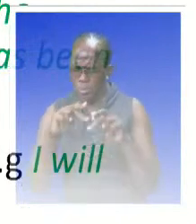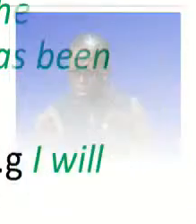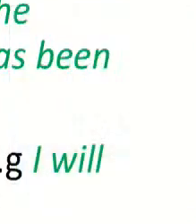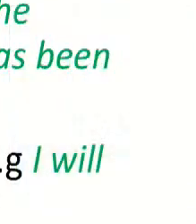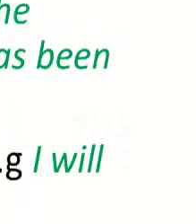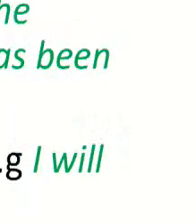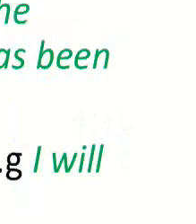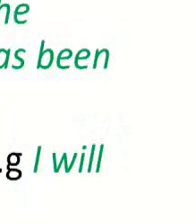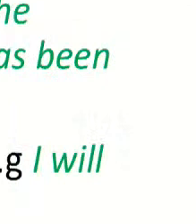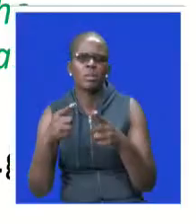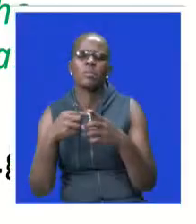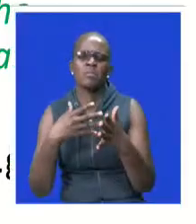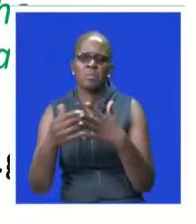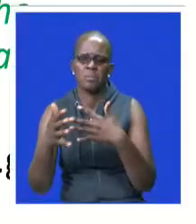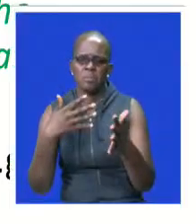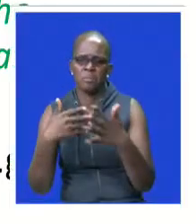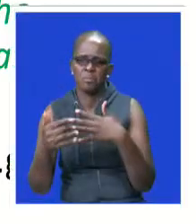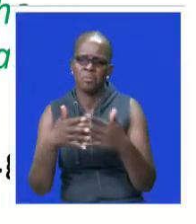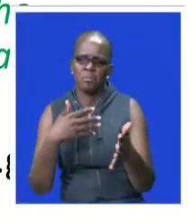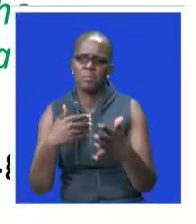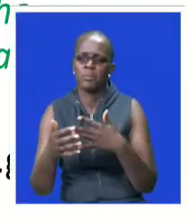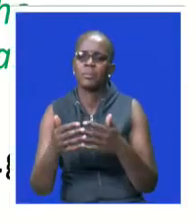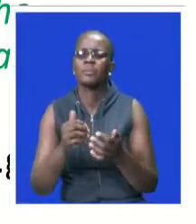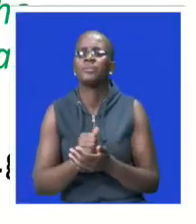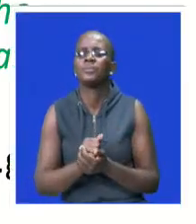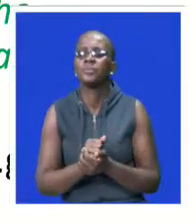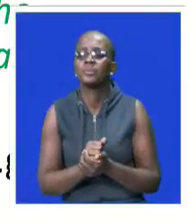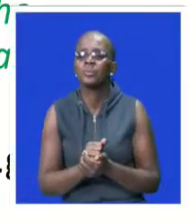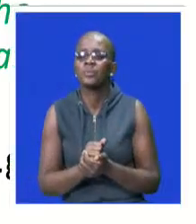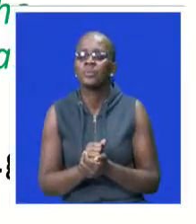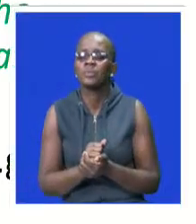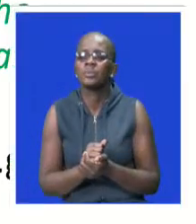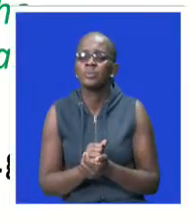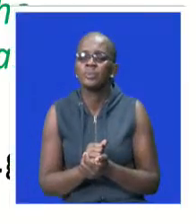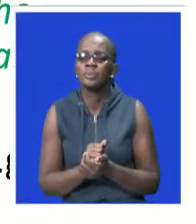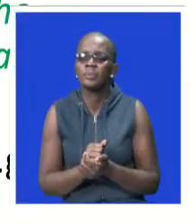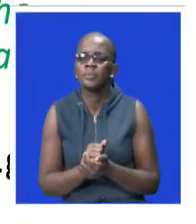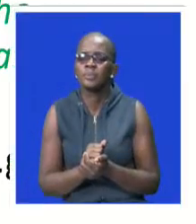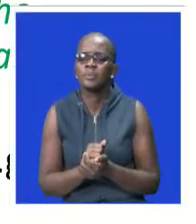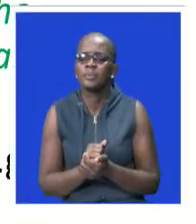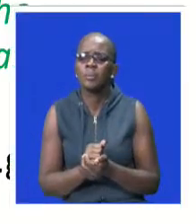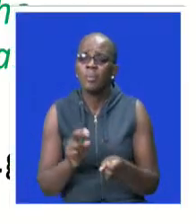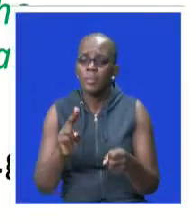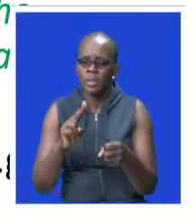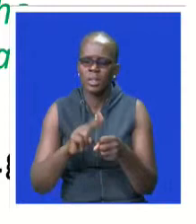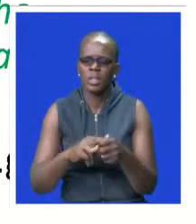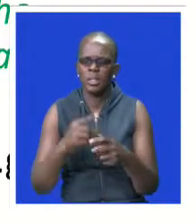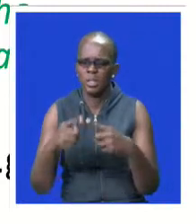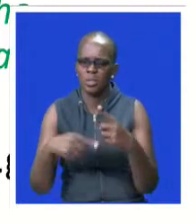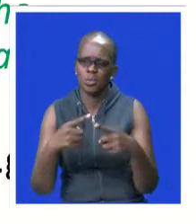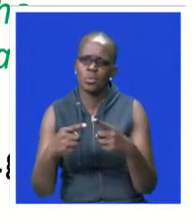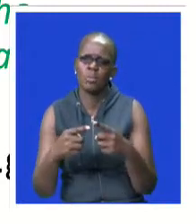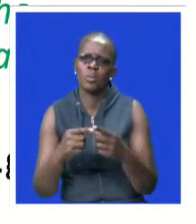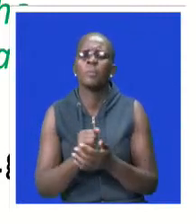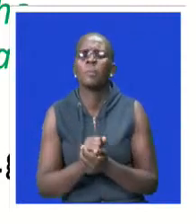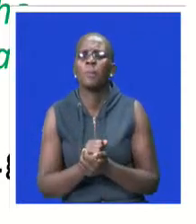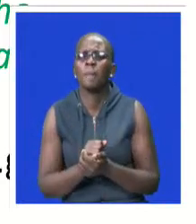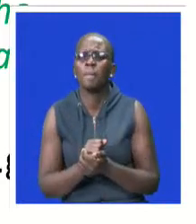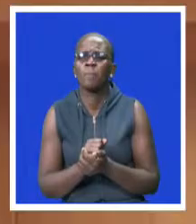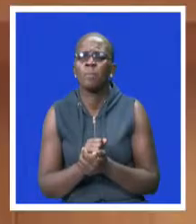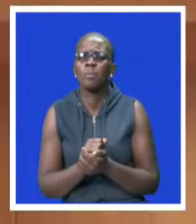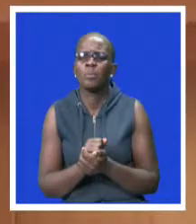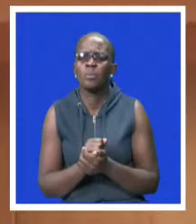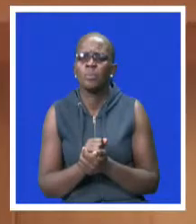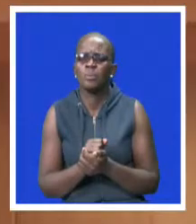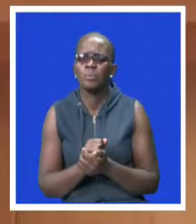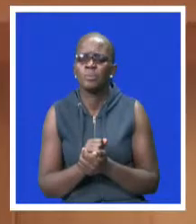moving forward, when we move forward, we also said that in informal writing, okay, let's